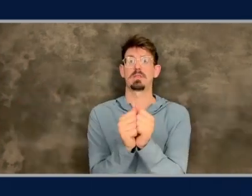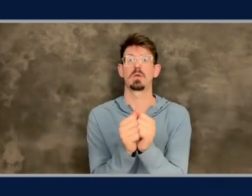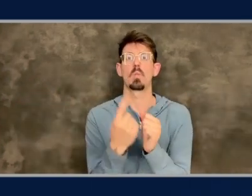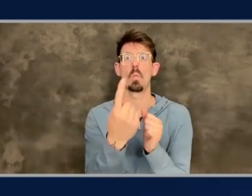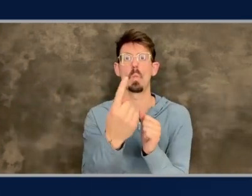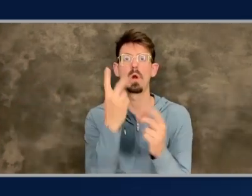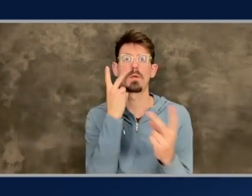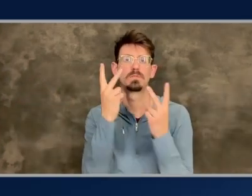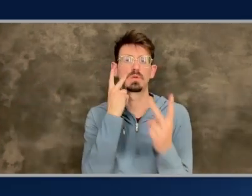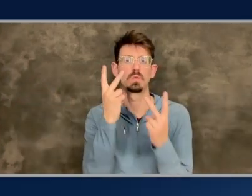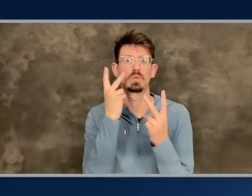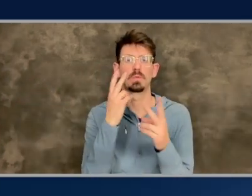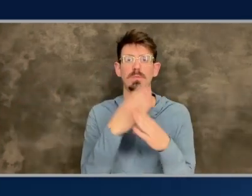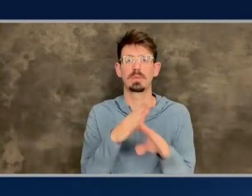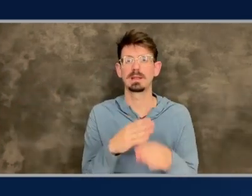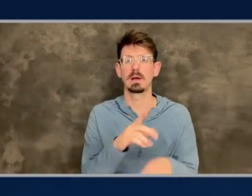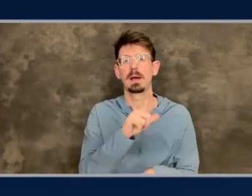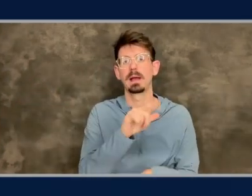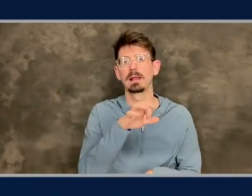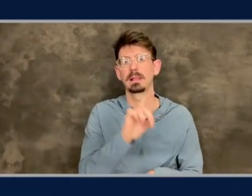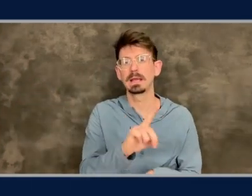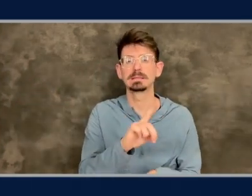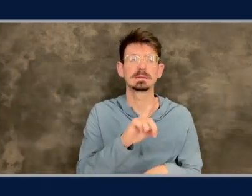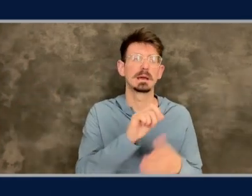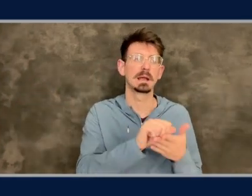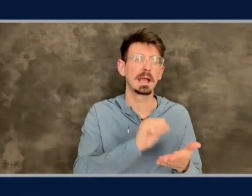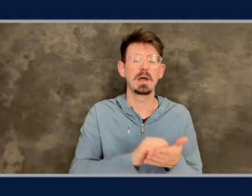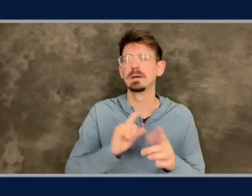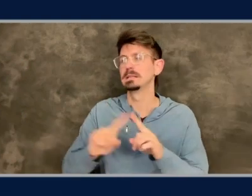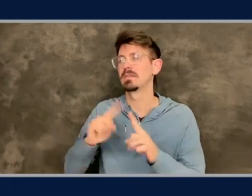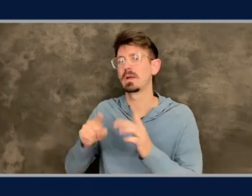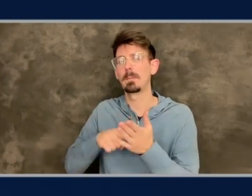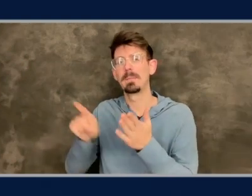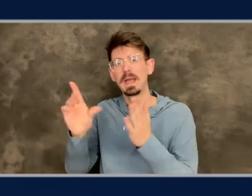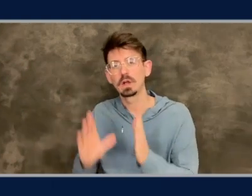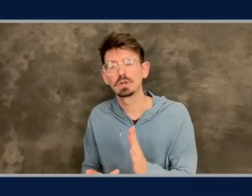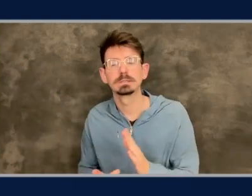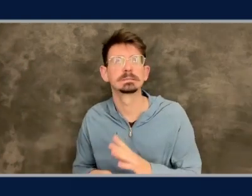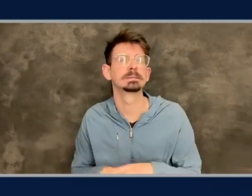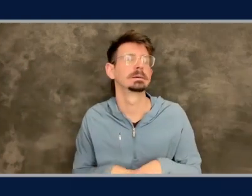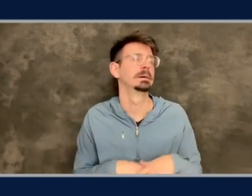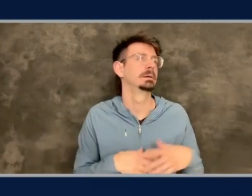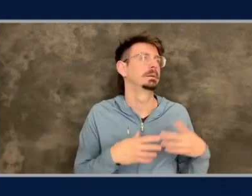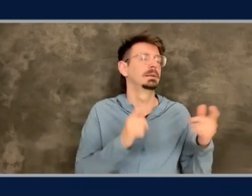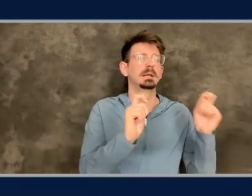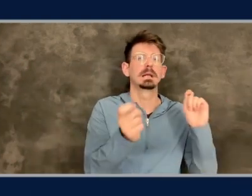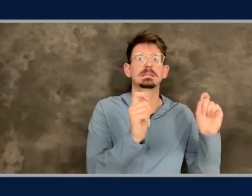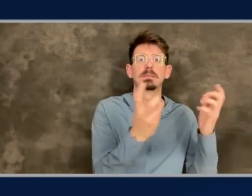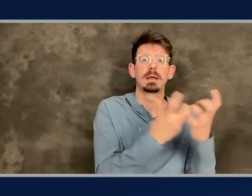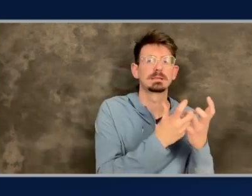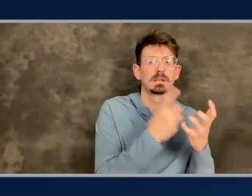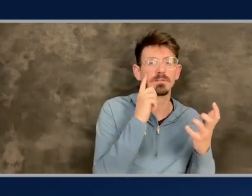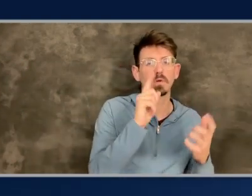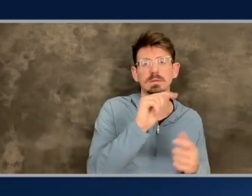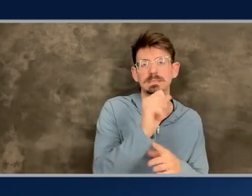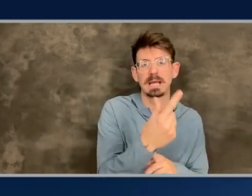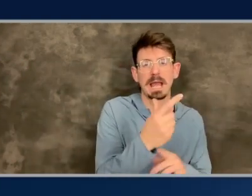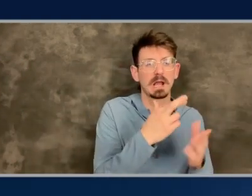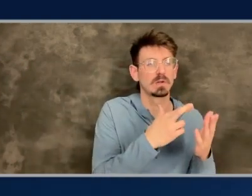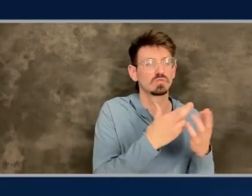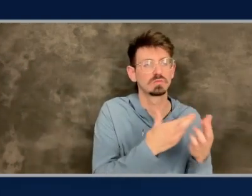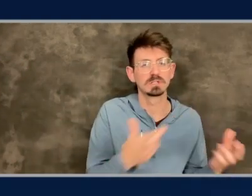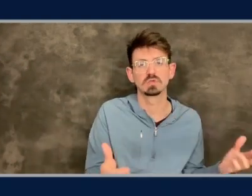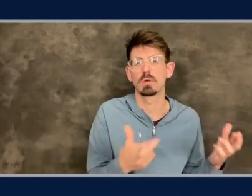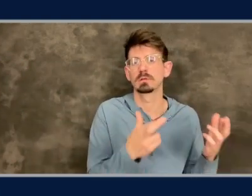linked account, by different payers accounts, as well as, we can even customize it down to a tag resource level if we have to.